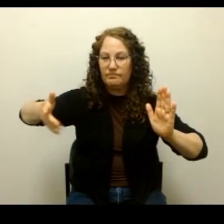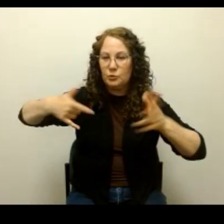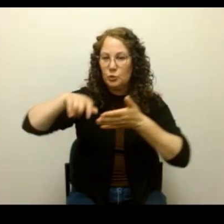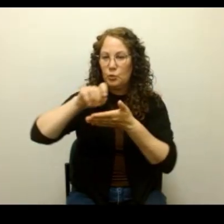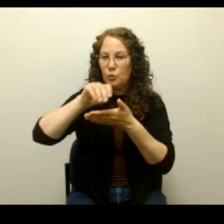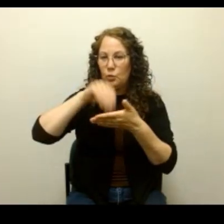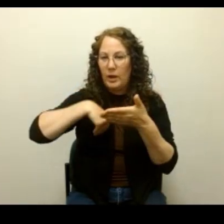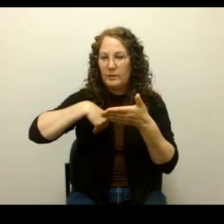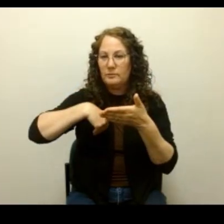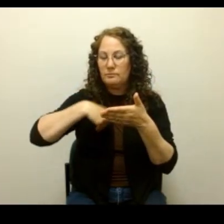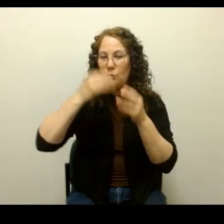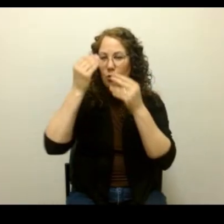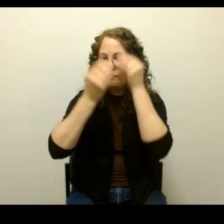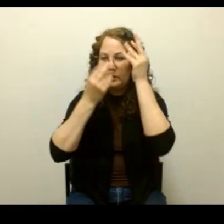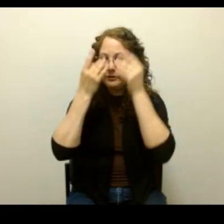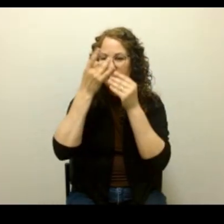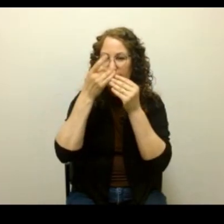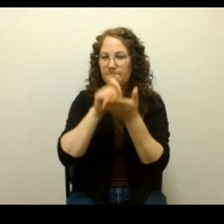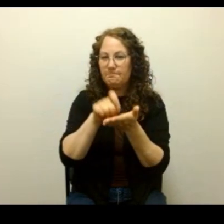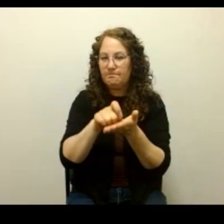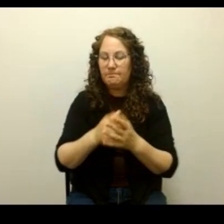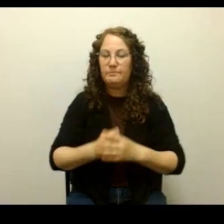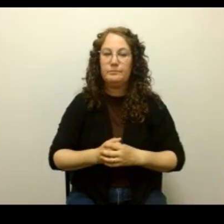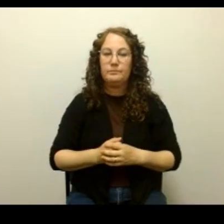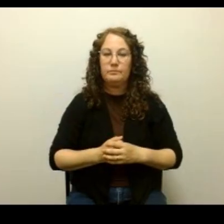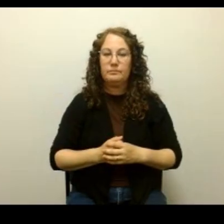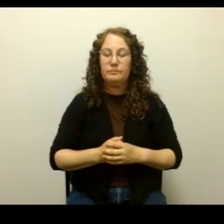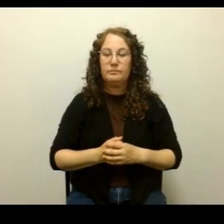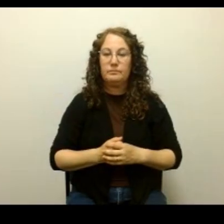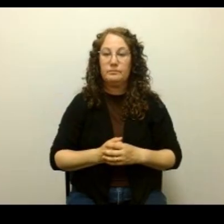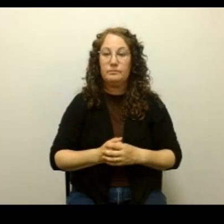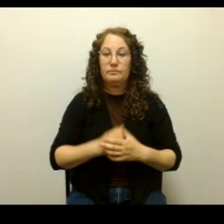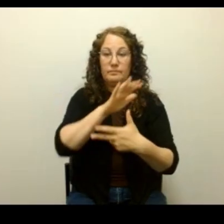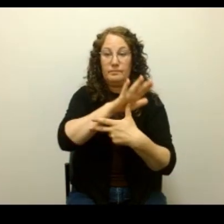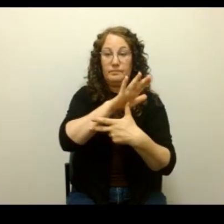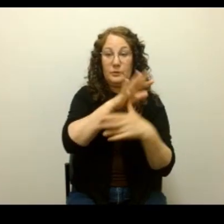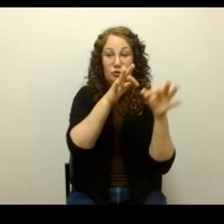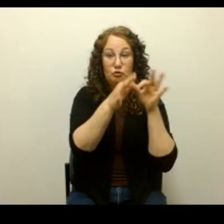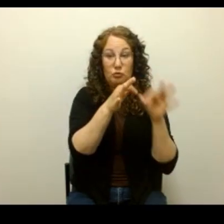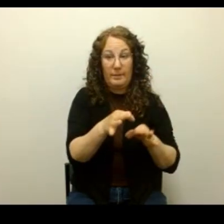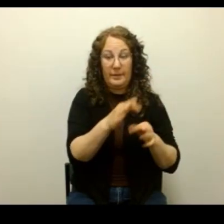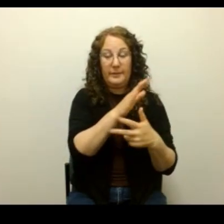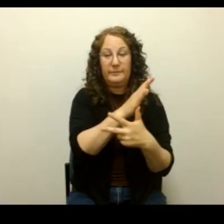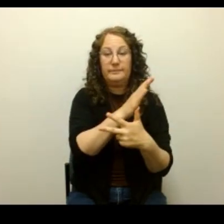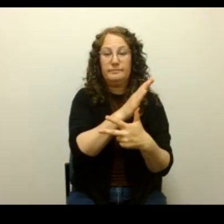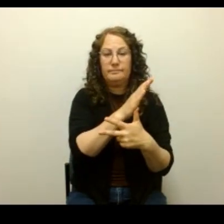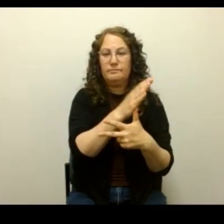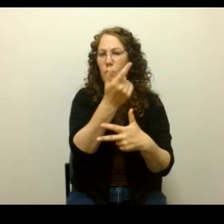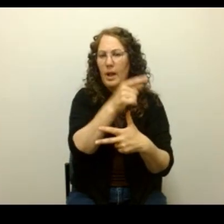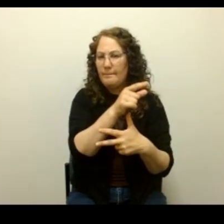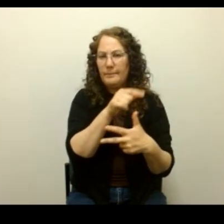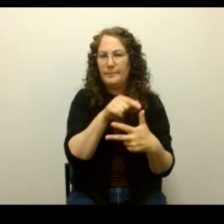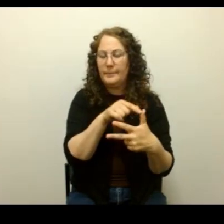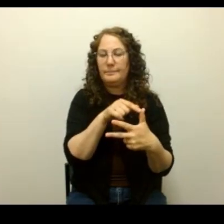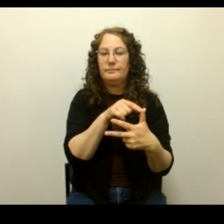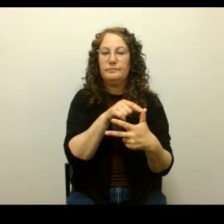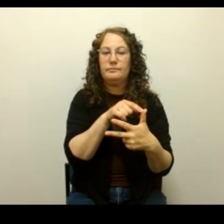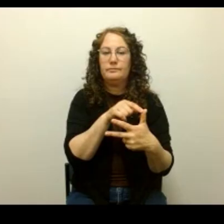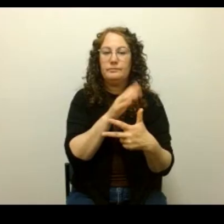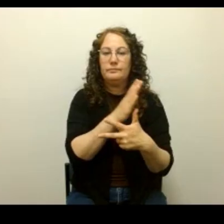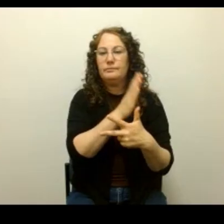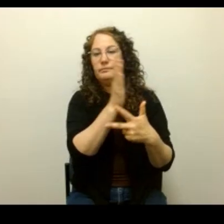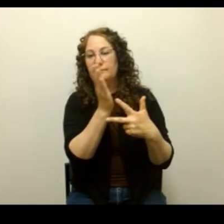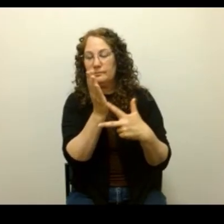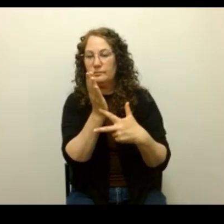your reflection. You have a section for describing what happened. You have